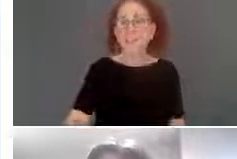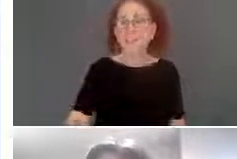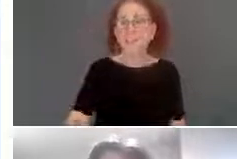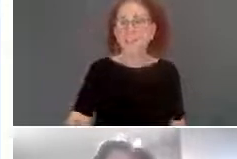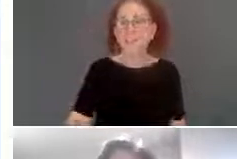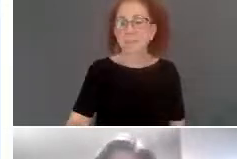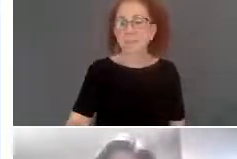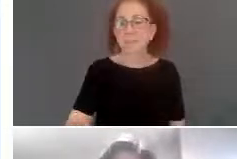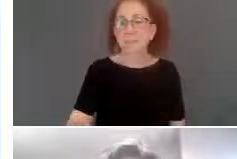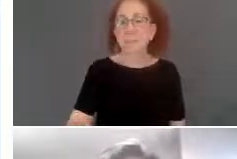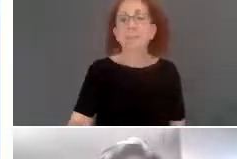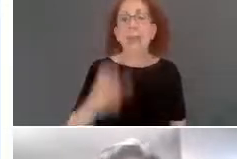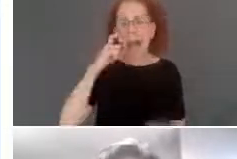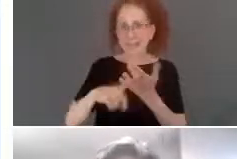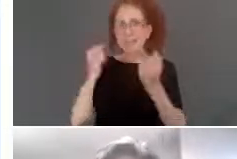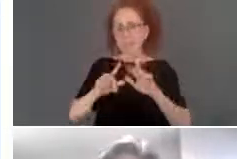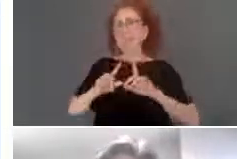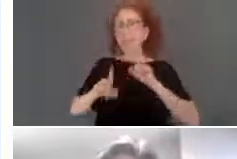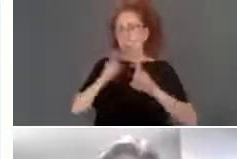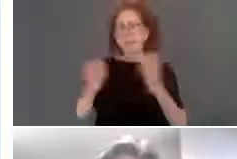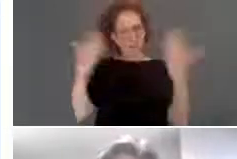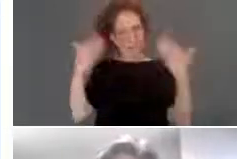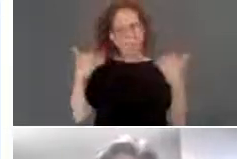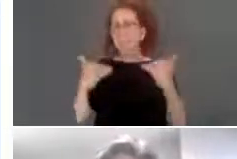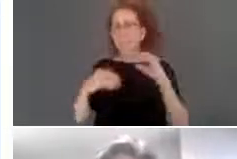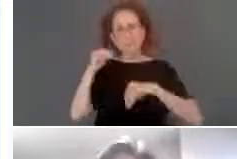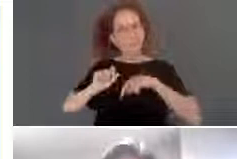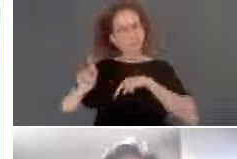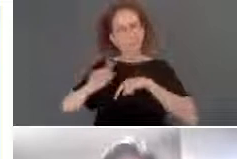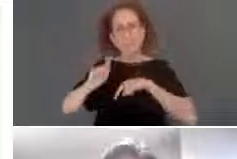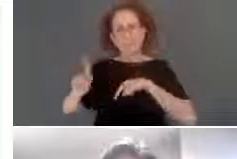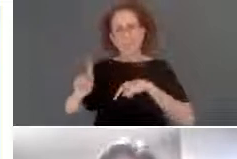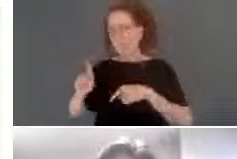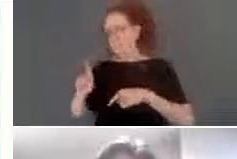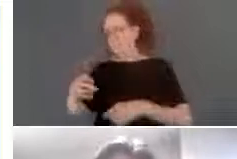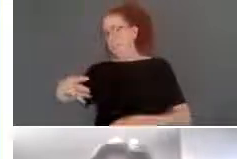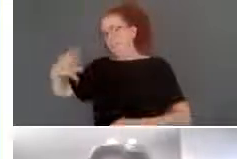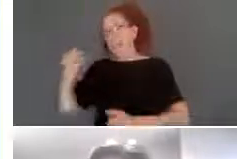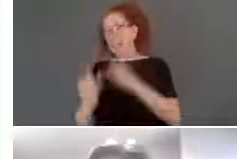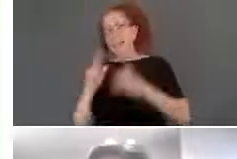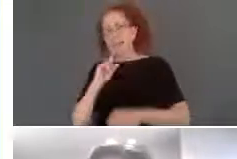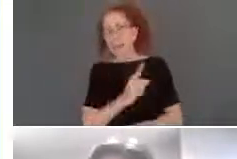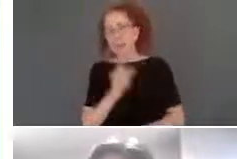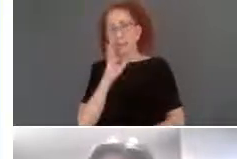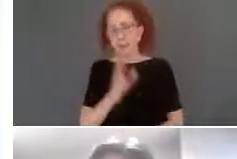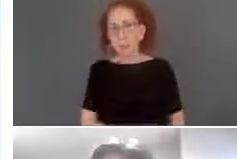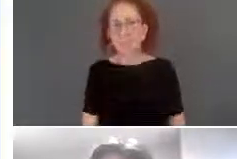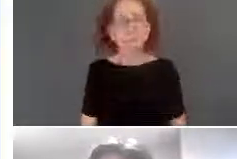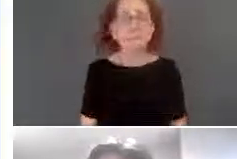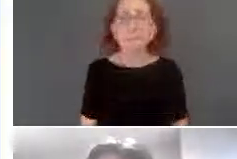of questions coming in, and you can continue to keep asking them throughout the presentation, and we'll answer all the questions at the end.